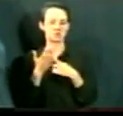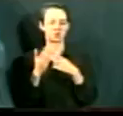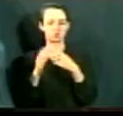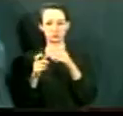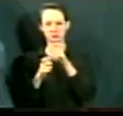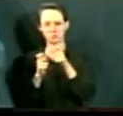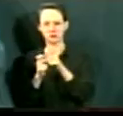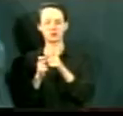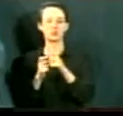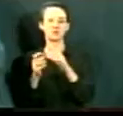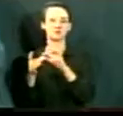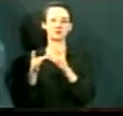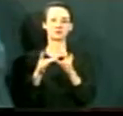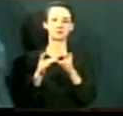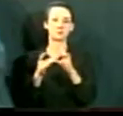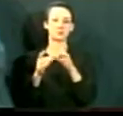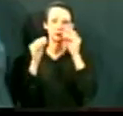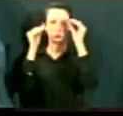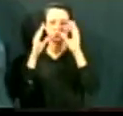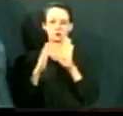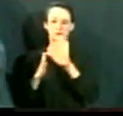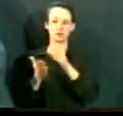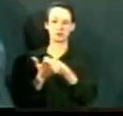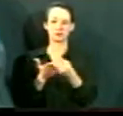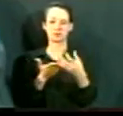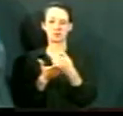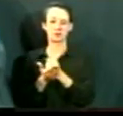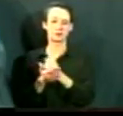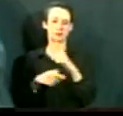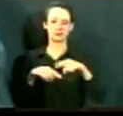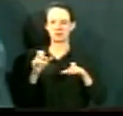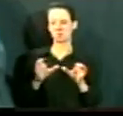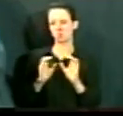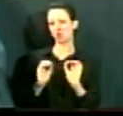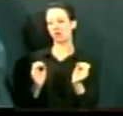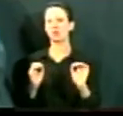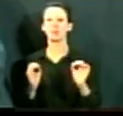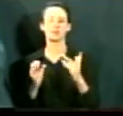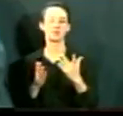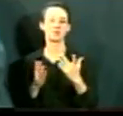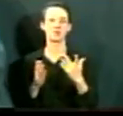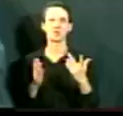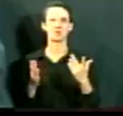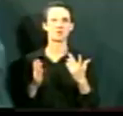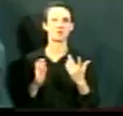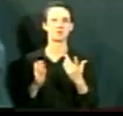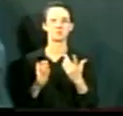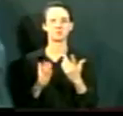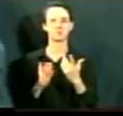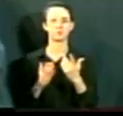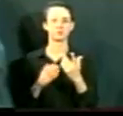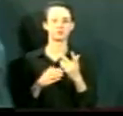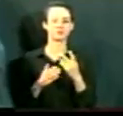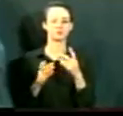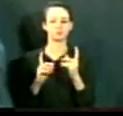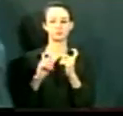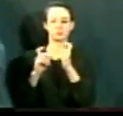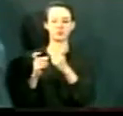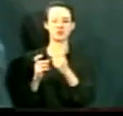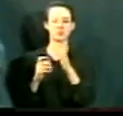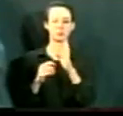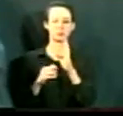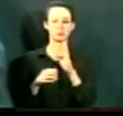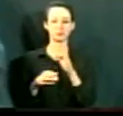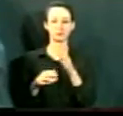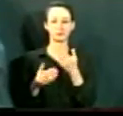teachers' salaries and the way that our hands are tied in being able to really compensate them in the way that we would wish